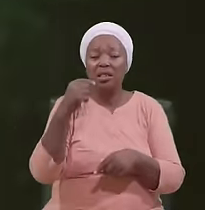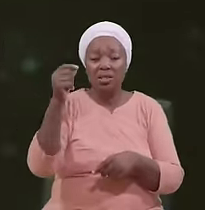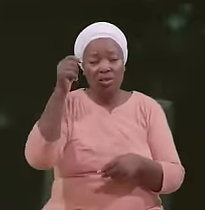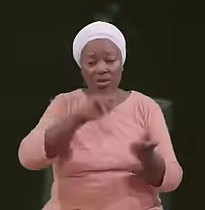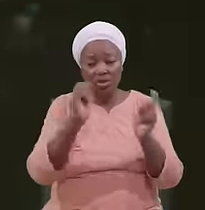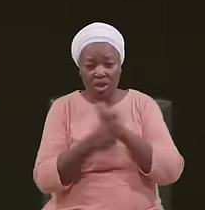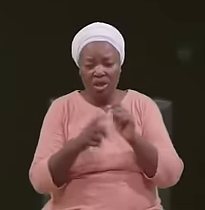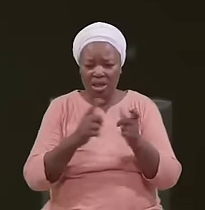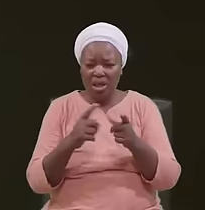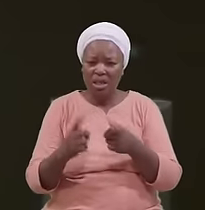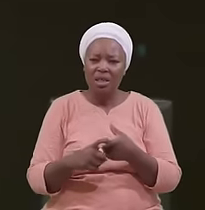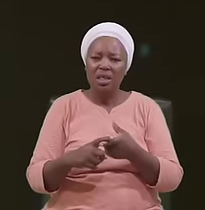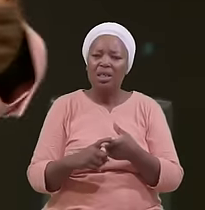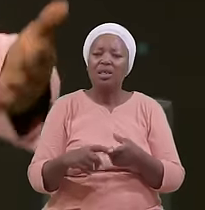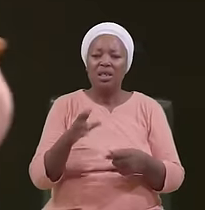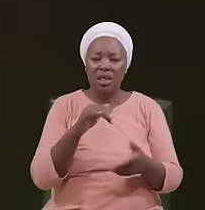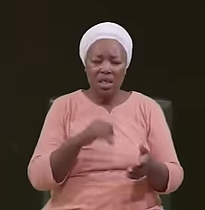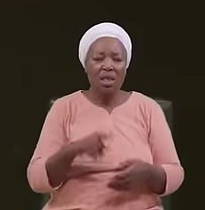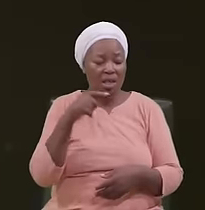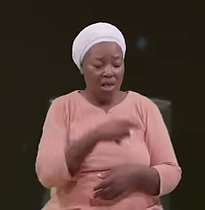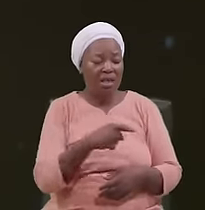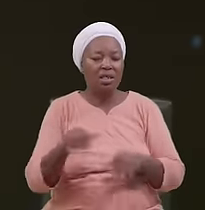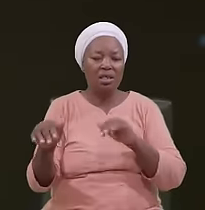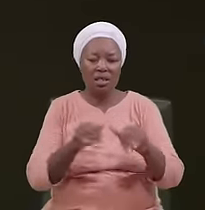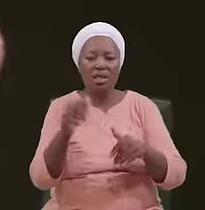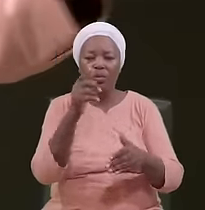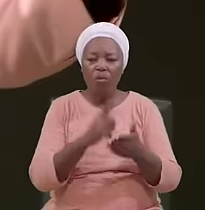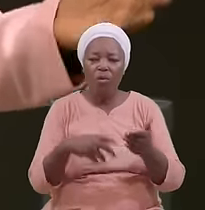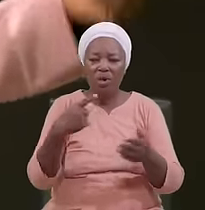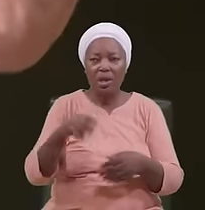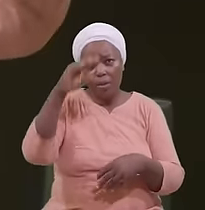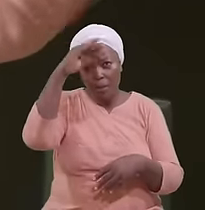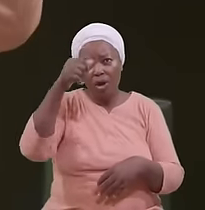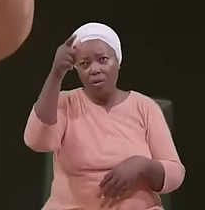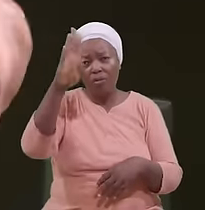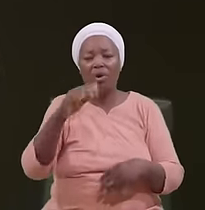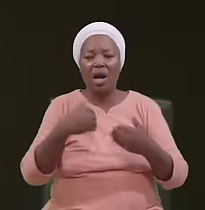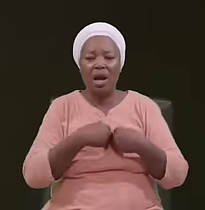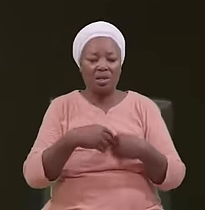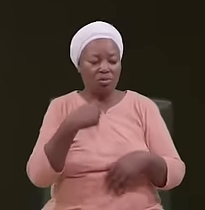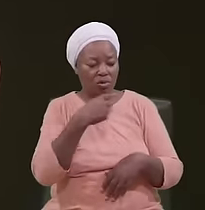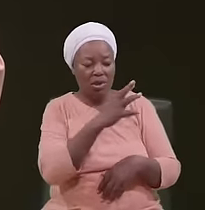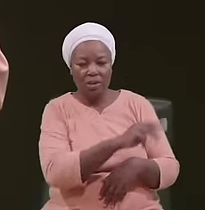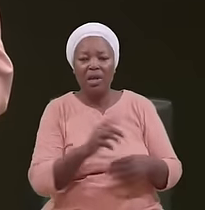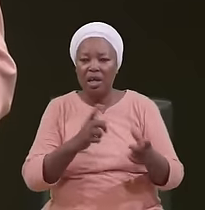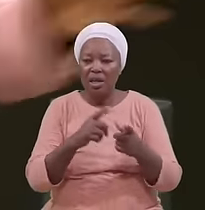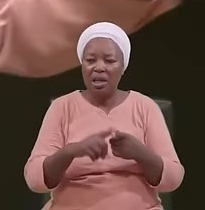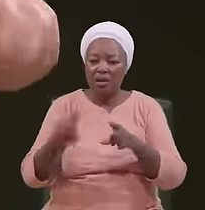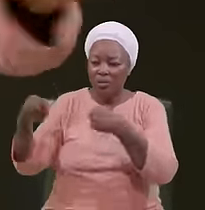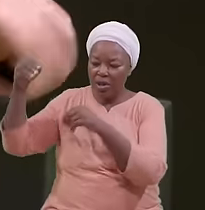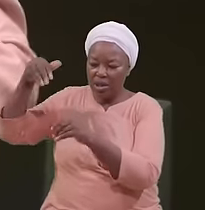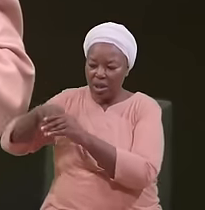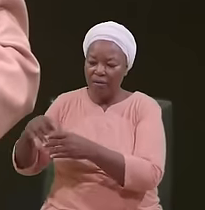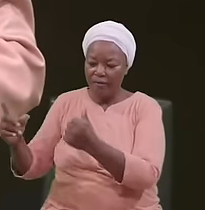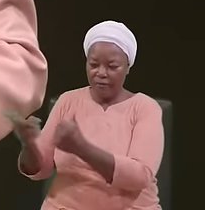hear you. And he did what the man of God had said. He went in first. And